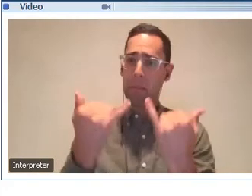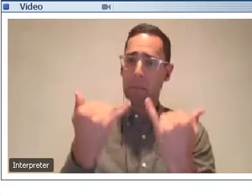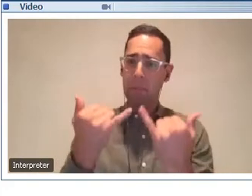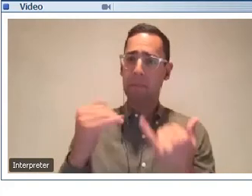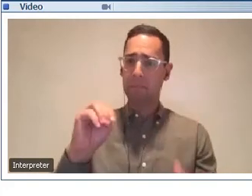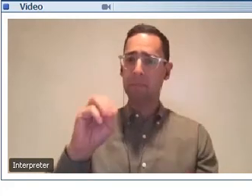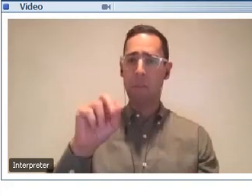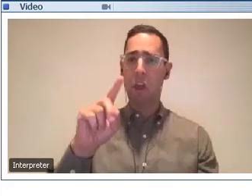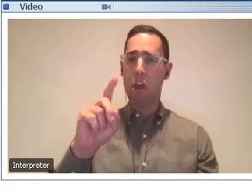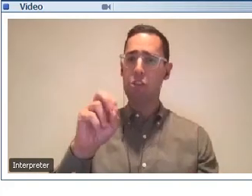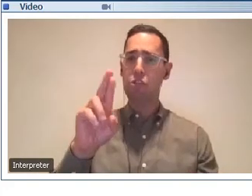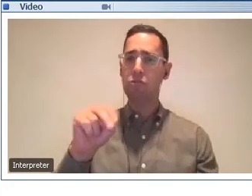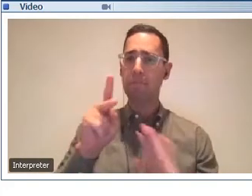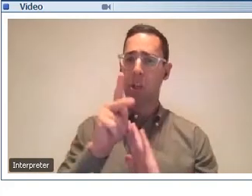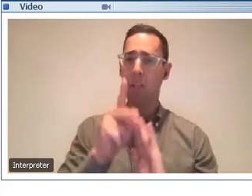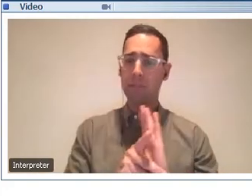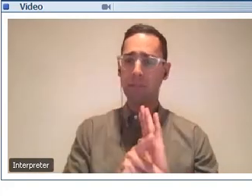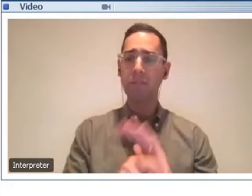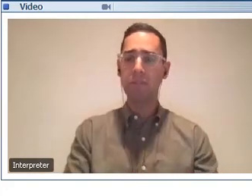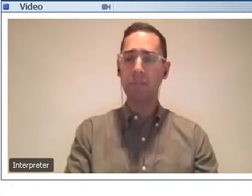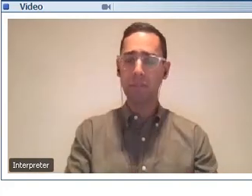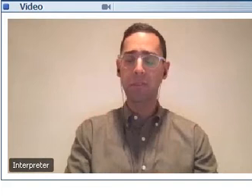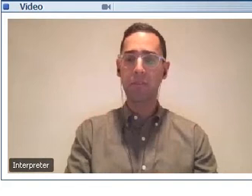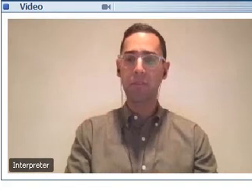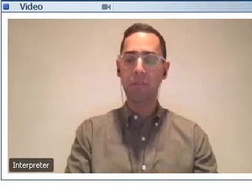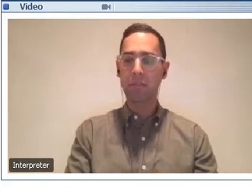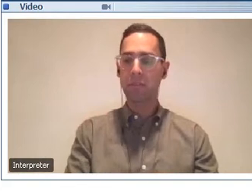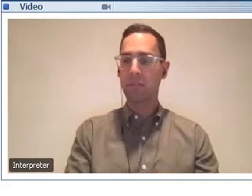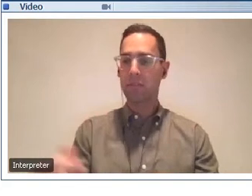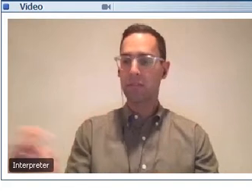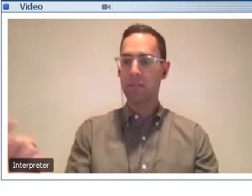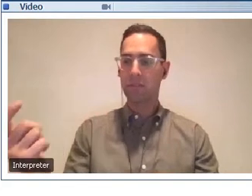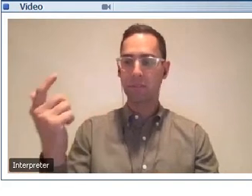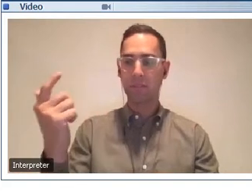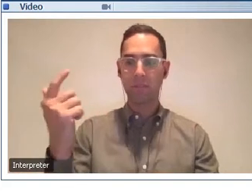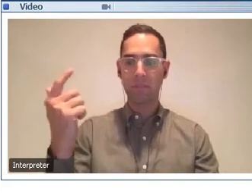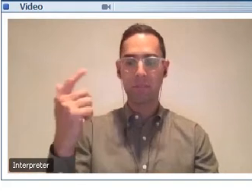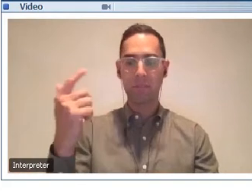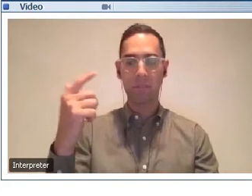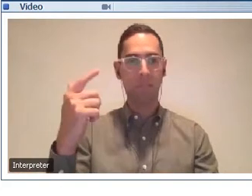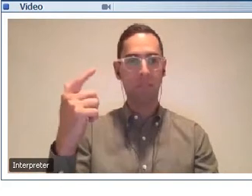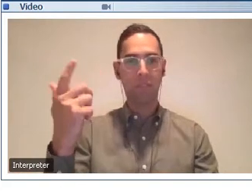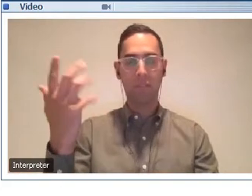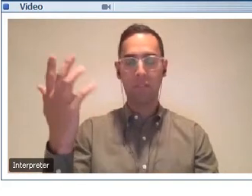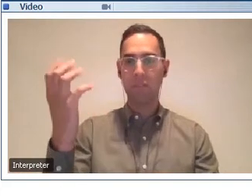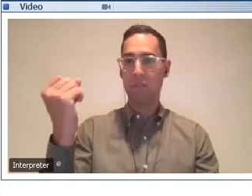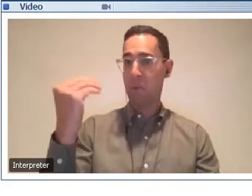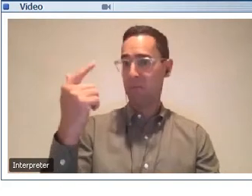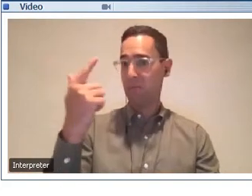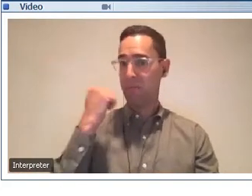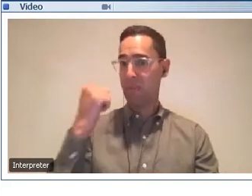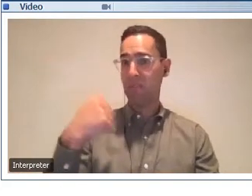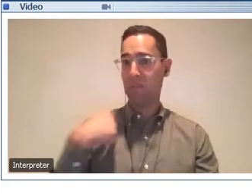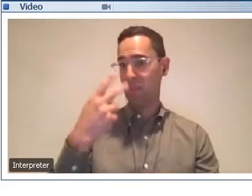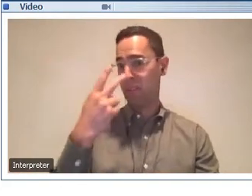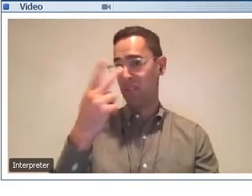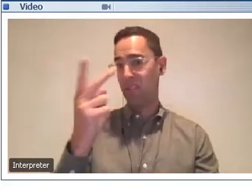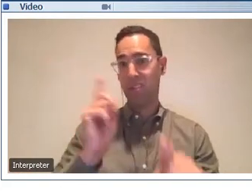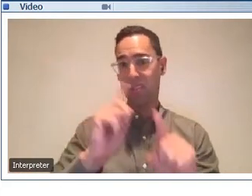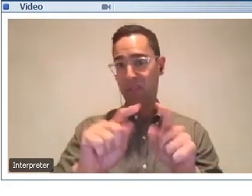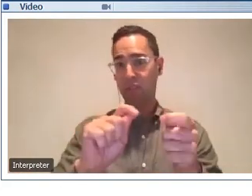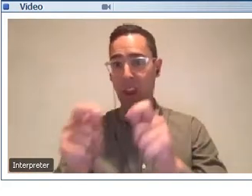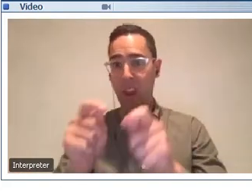is that because of the prevalence of disabilities across the lifespan and the demographic changes like we discussed above, we really need policies